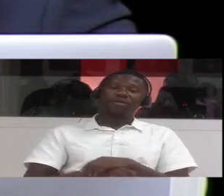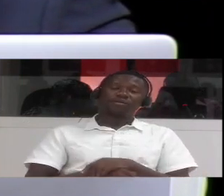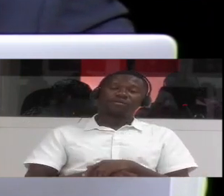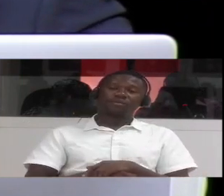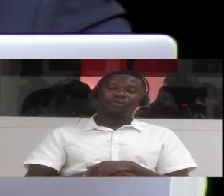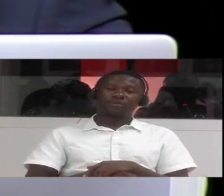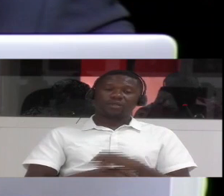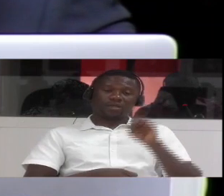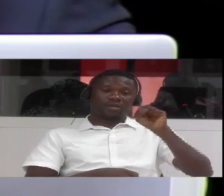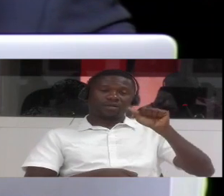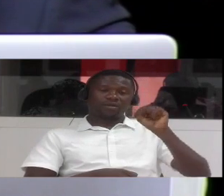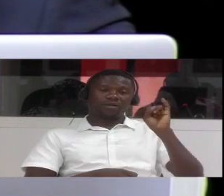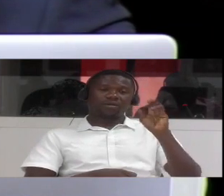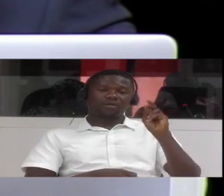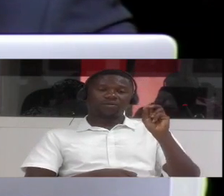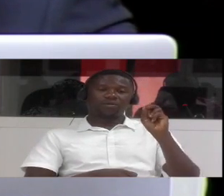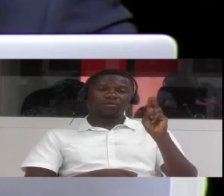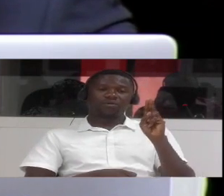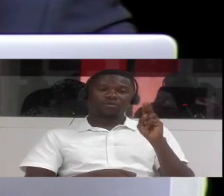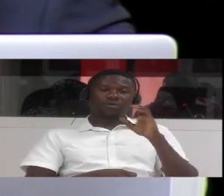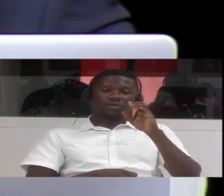again, reporter for the Foroya